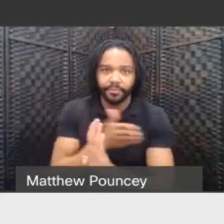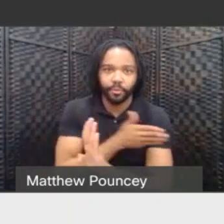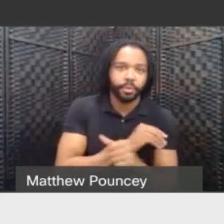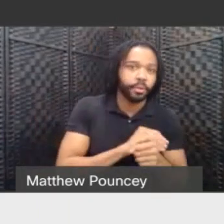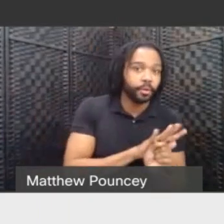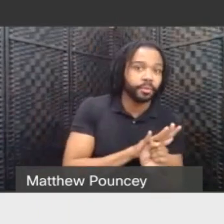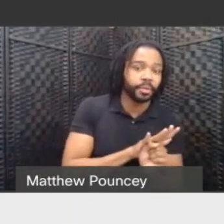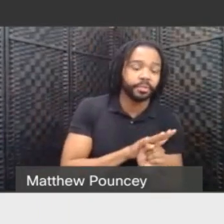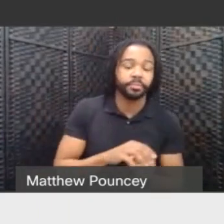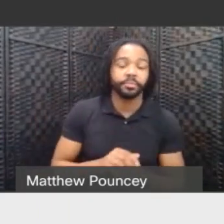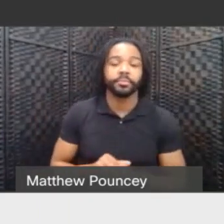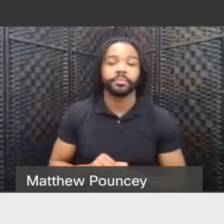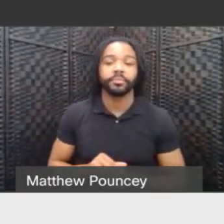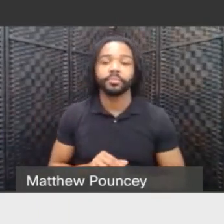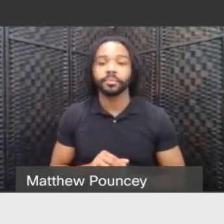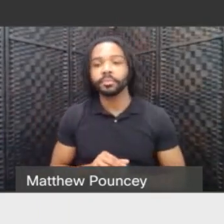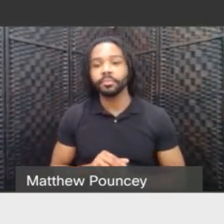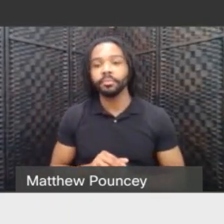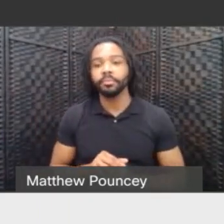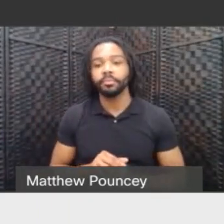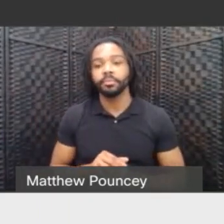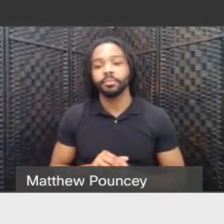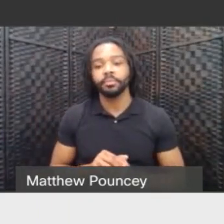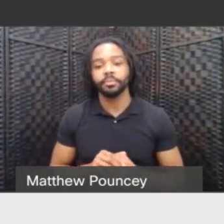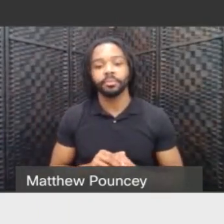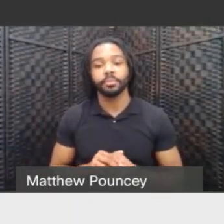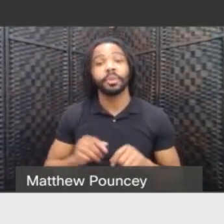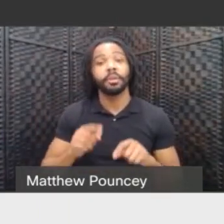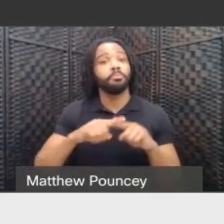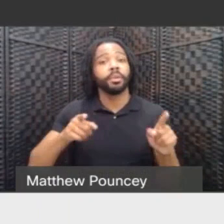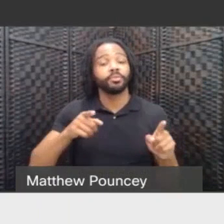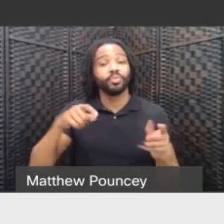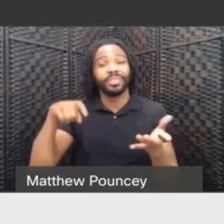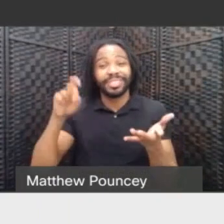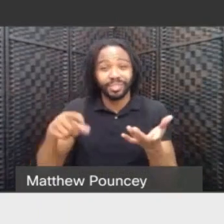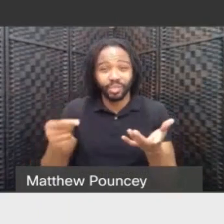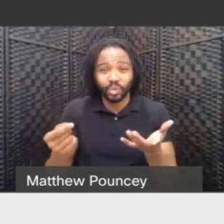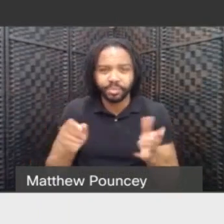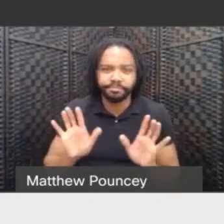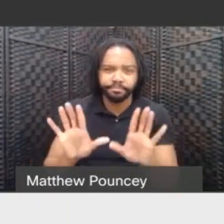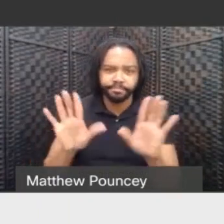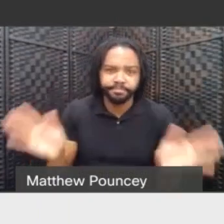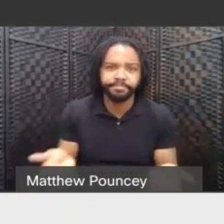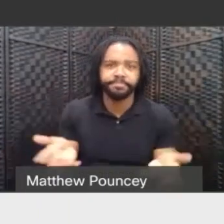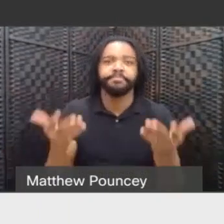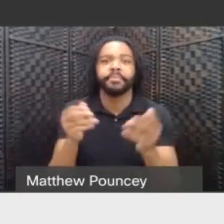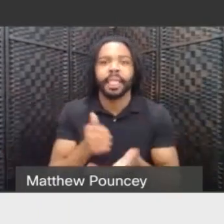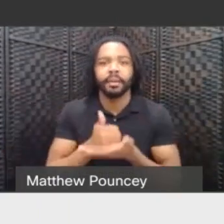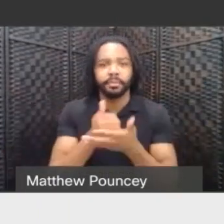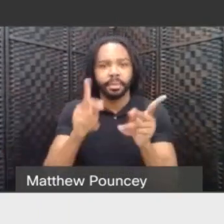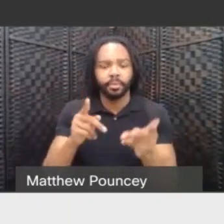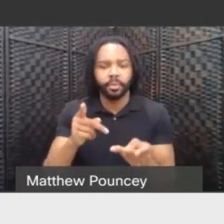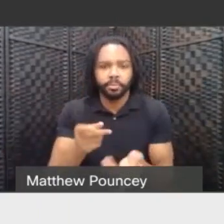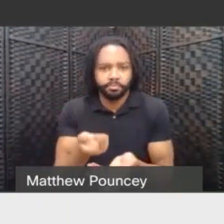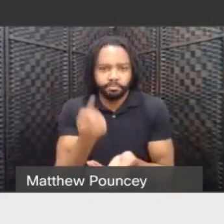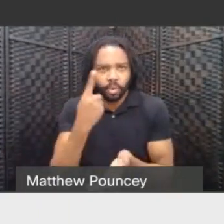pre-pandemic. But what we need to be doing is helping people move toward what does your engagement in